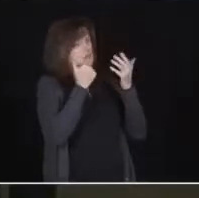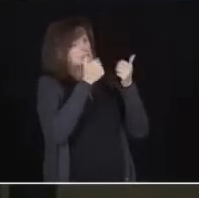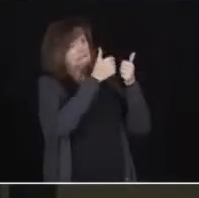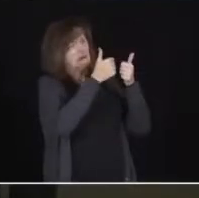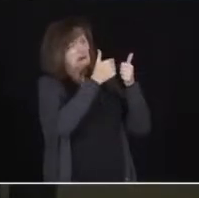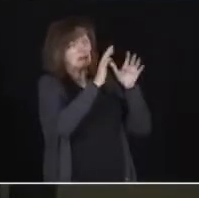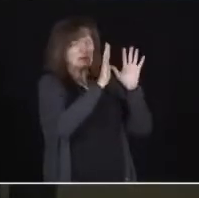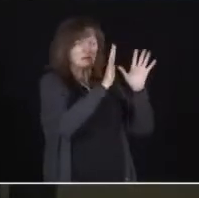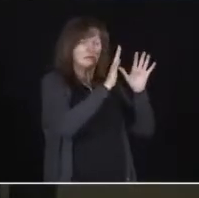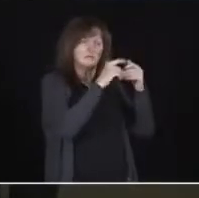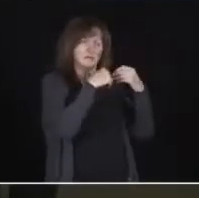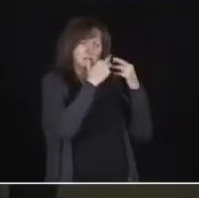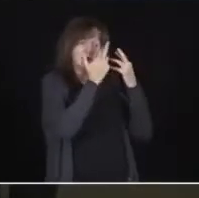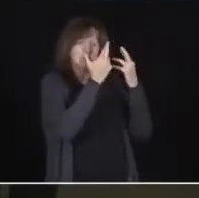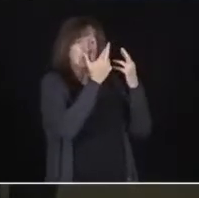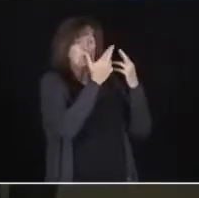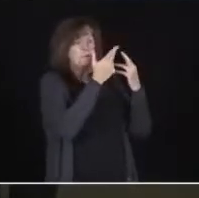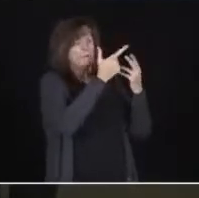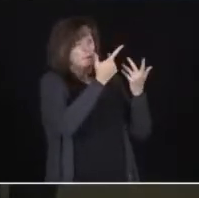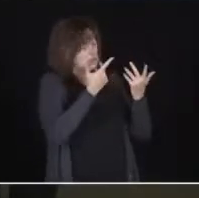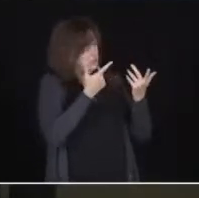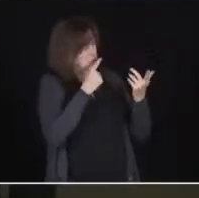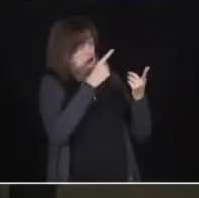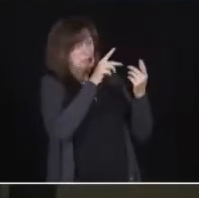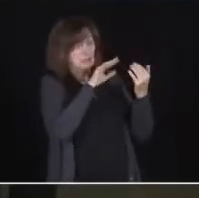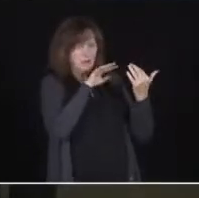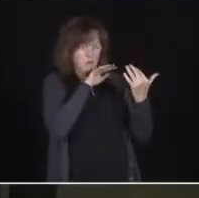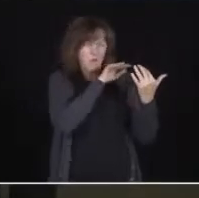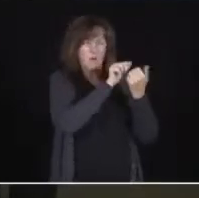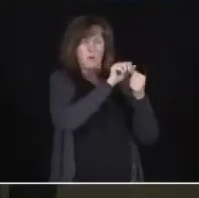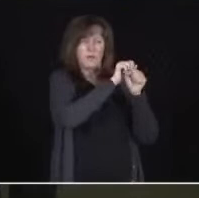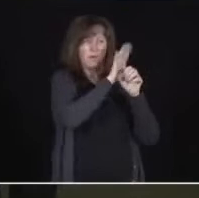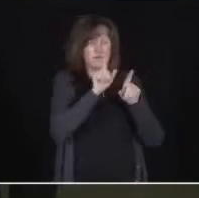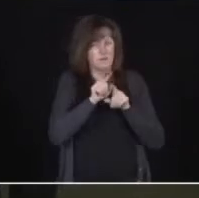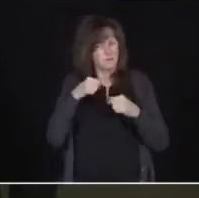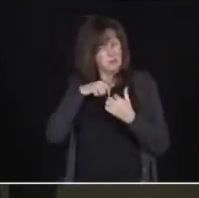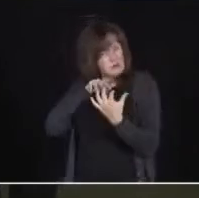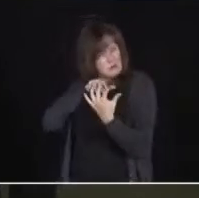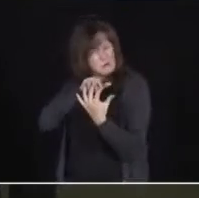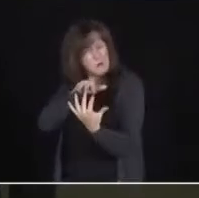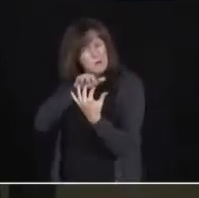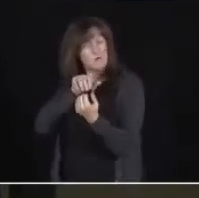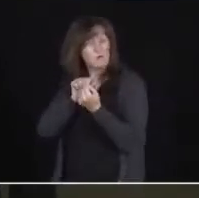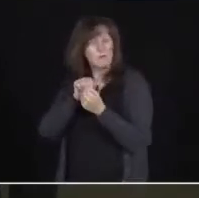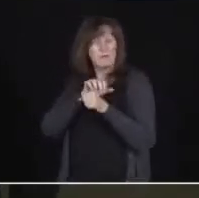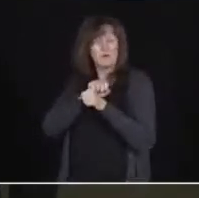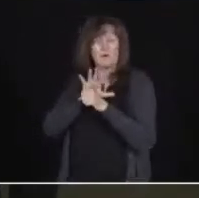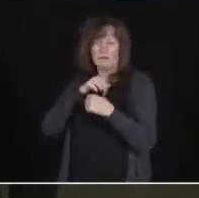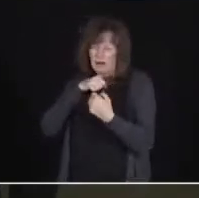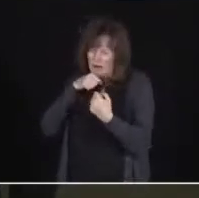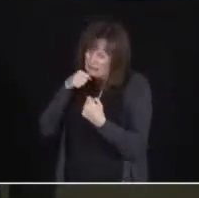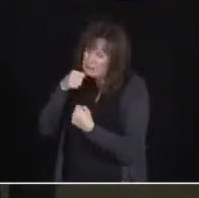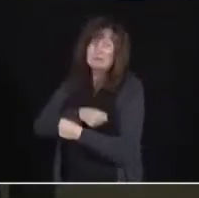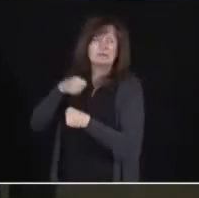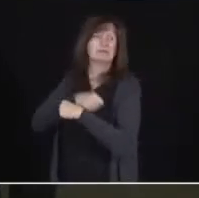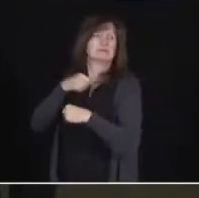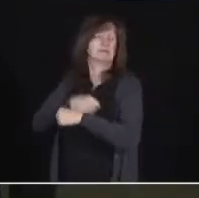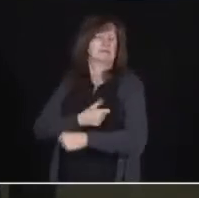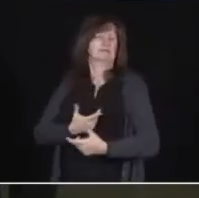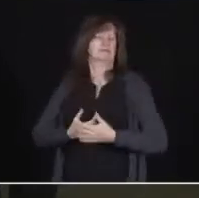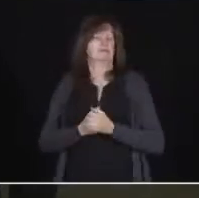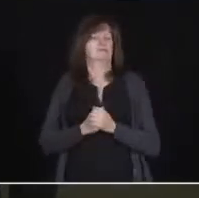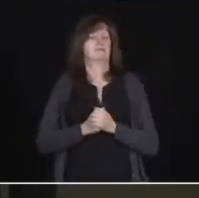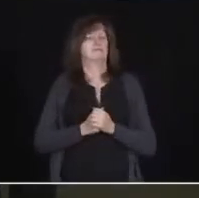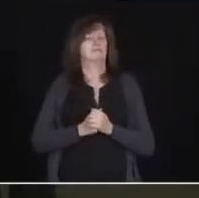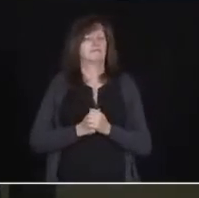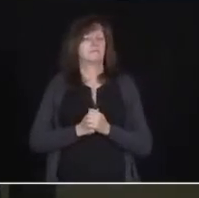in a battle right now with COVID, as we all are. Next question. from Cynthia Mulligan at City News. Please go